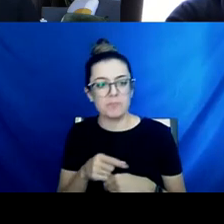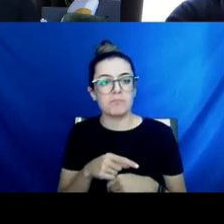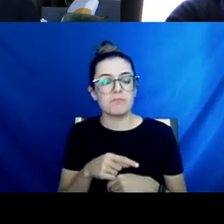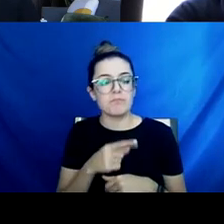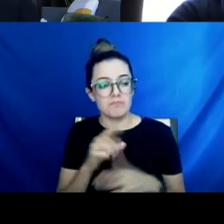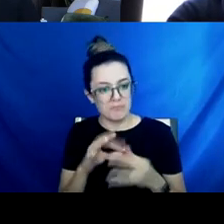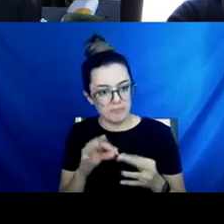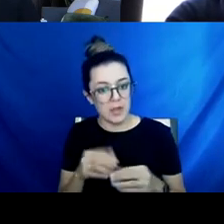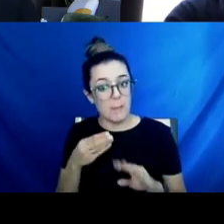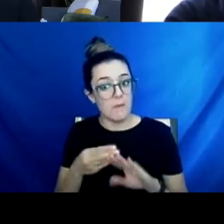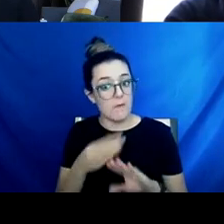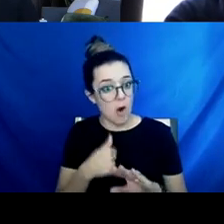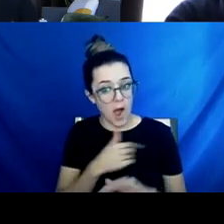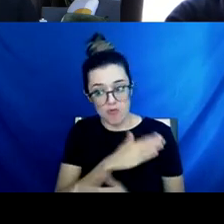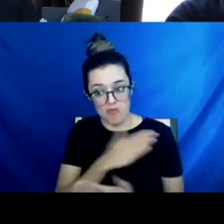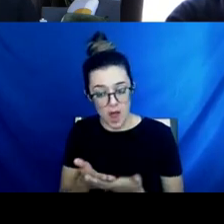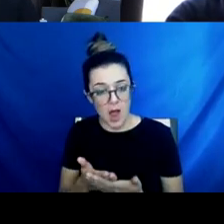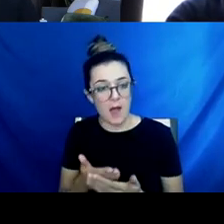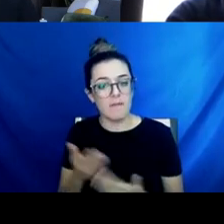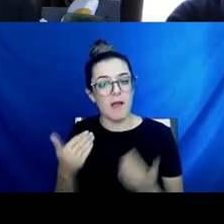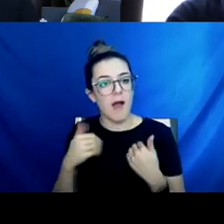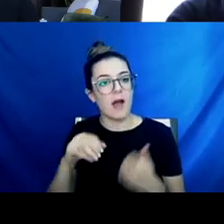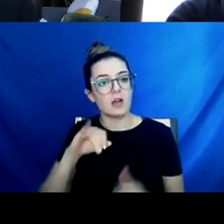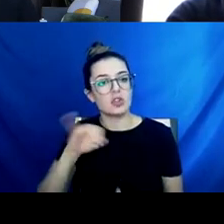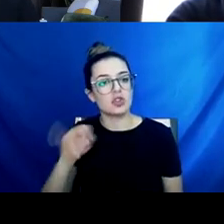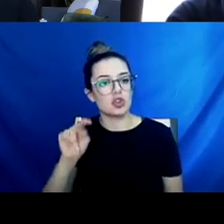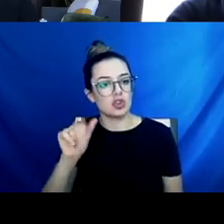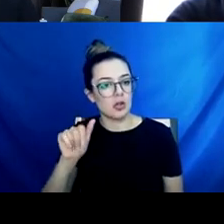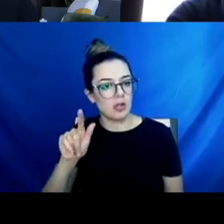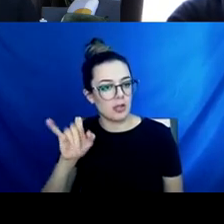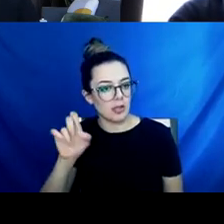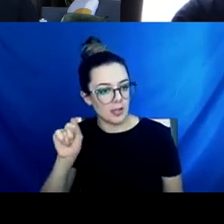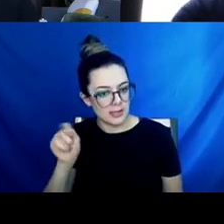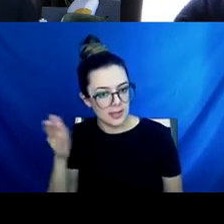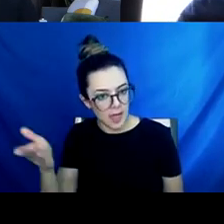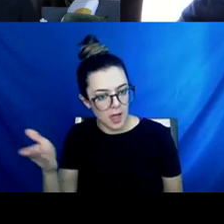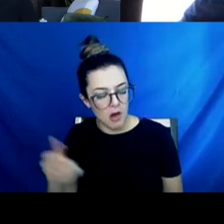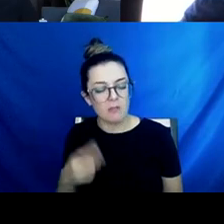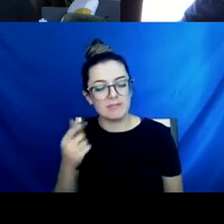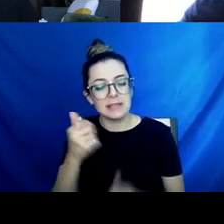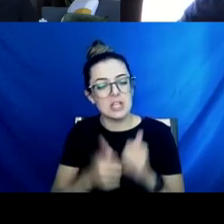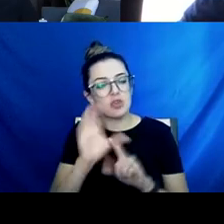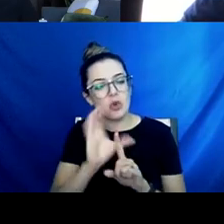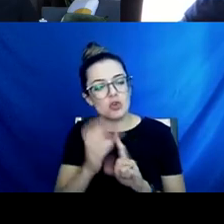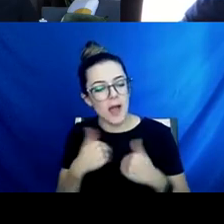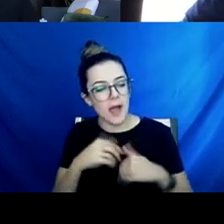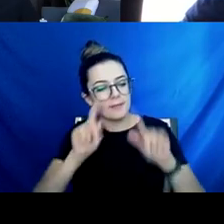in media. I see that one. Okay. From Kyle. Hi, Kyle. First one,